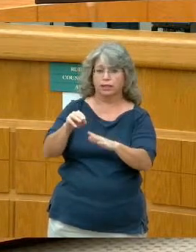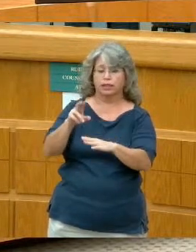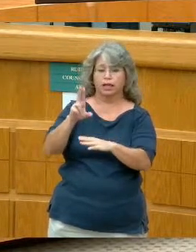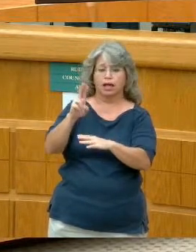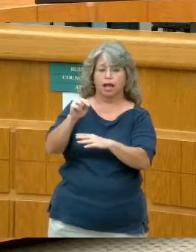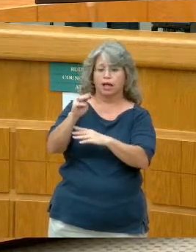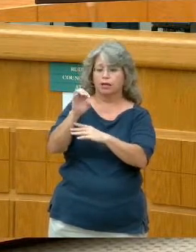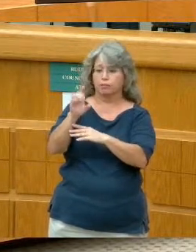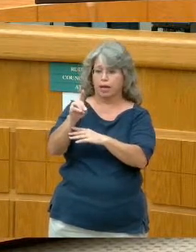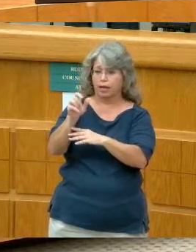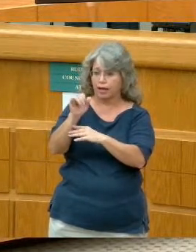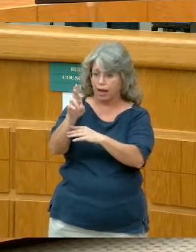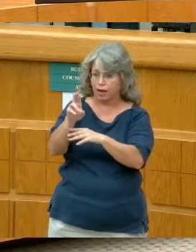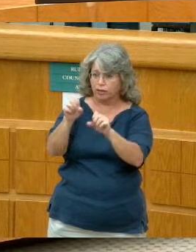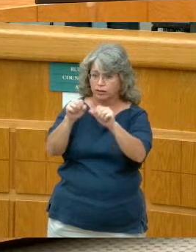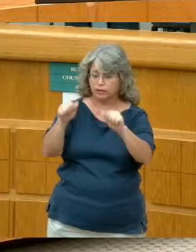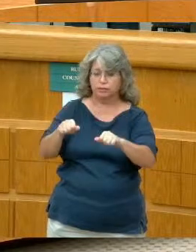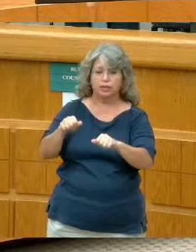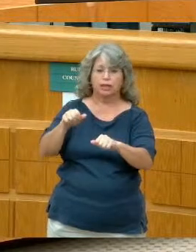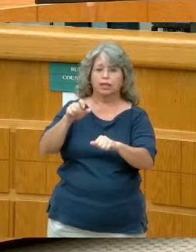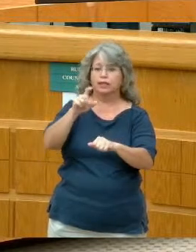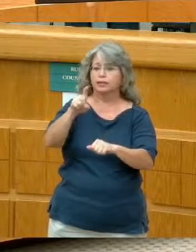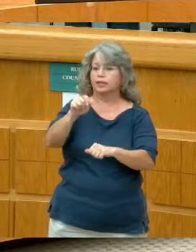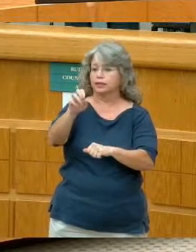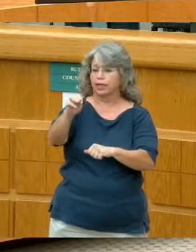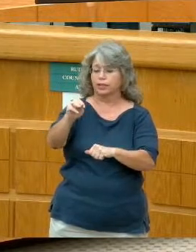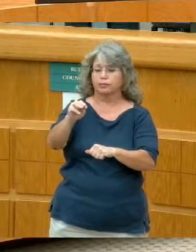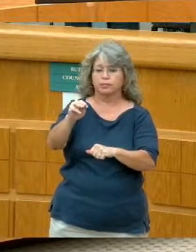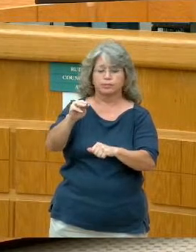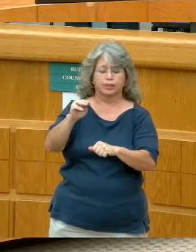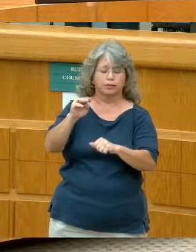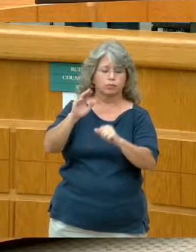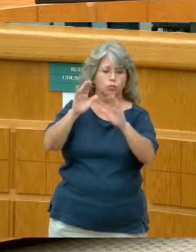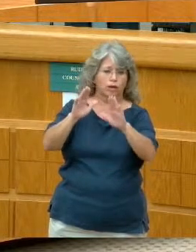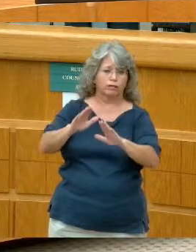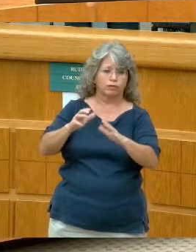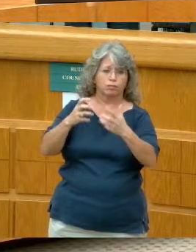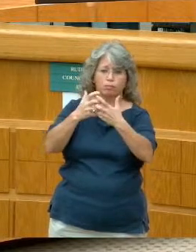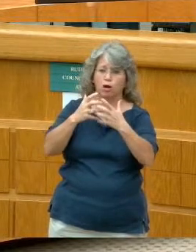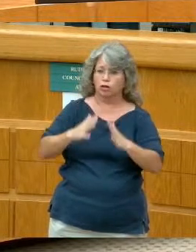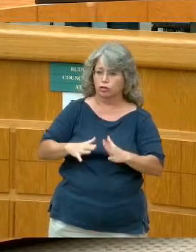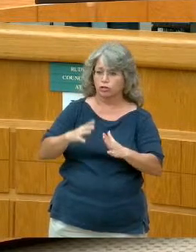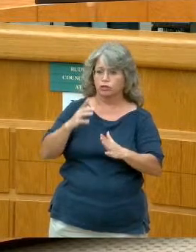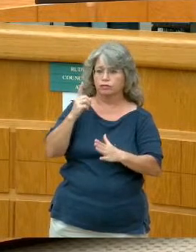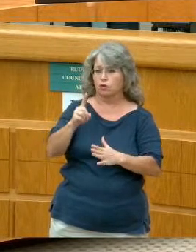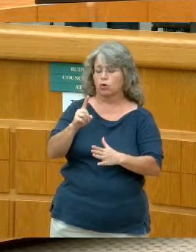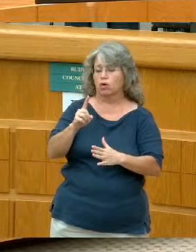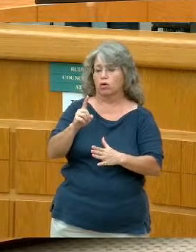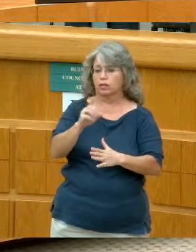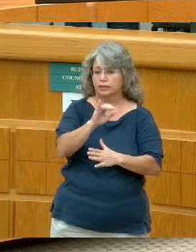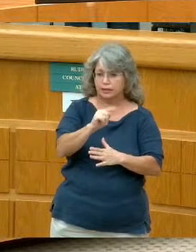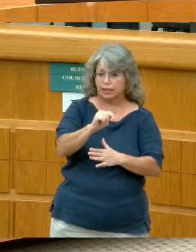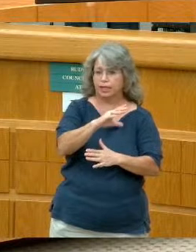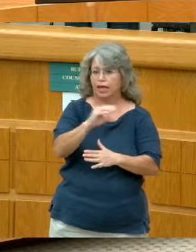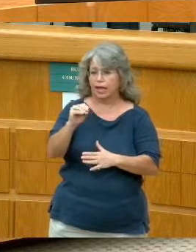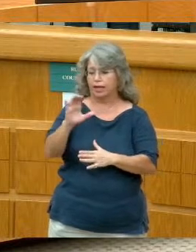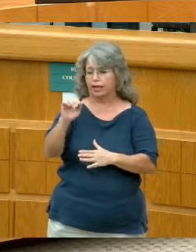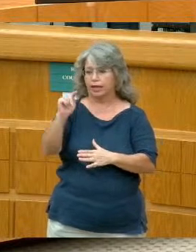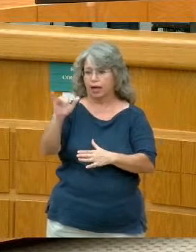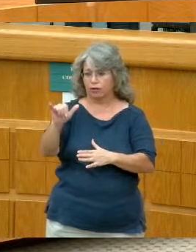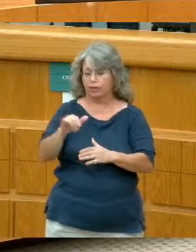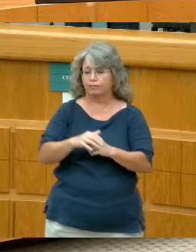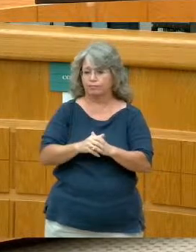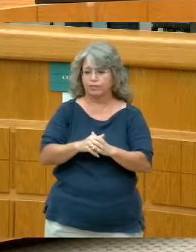beyond, Tamuk has been an outstanding partner for the county, and I'm certain for the city too, in our effort to understand and fight